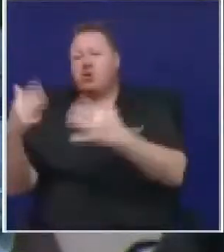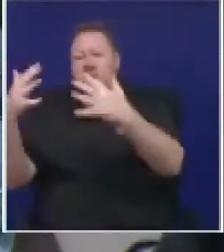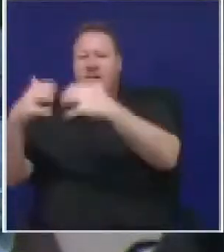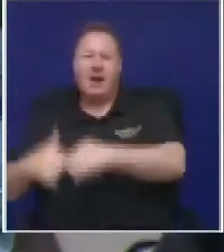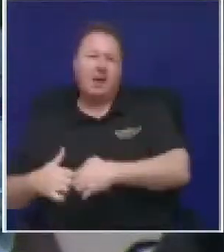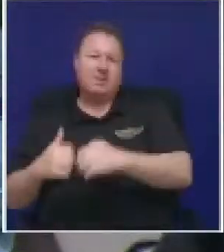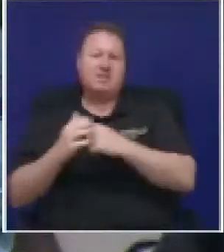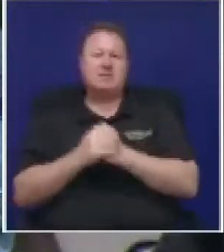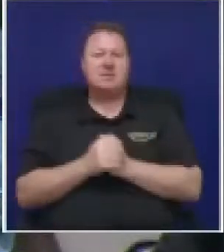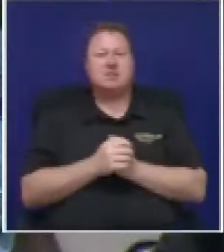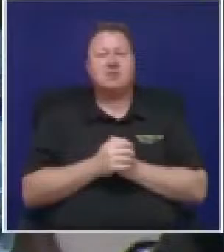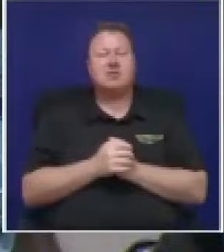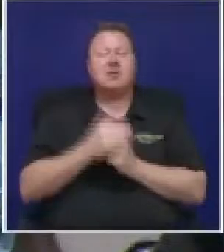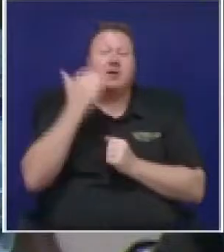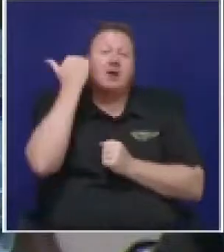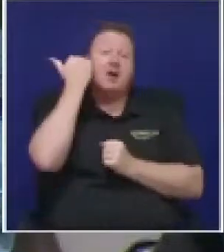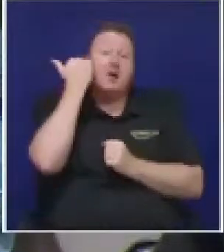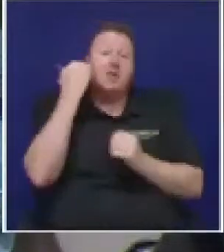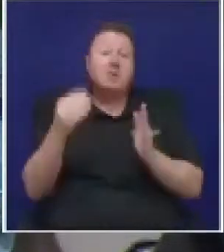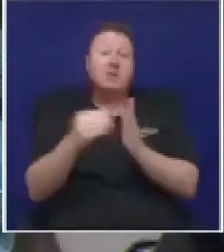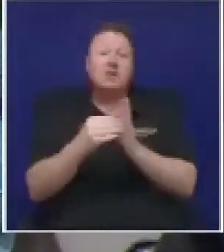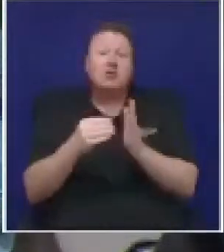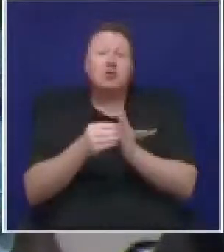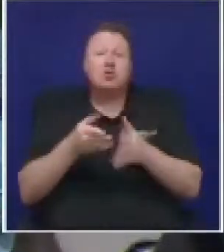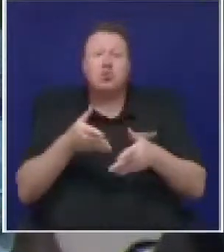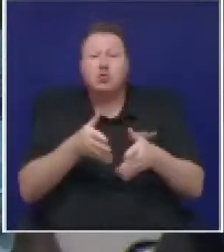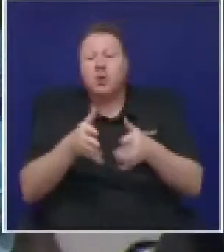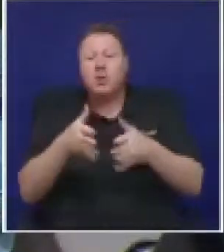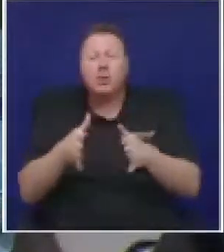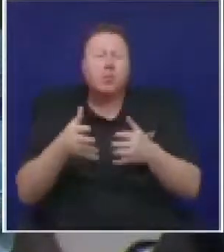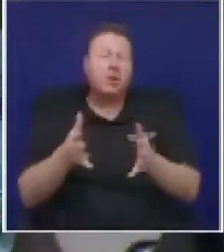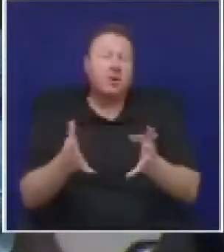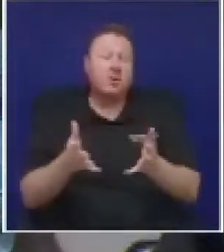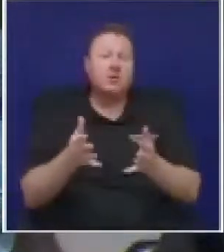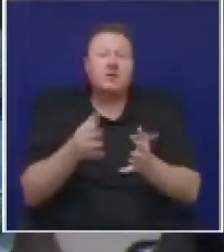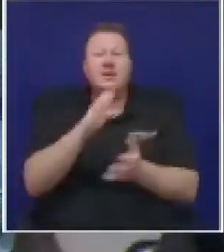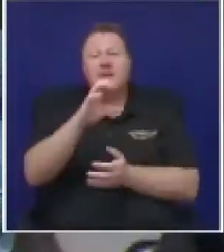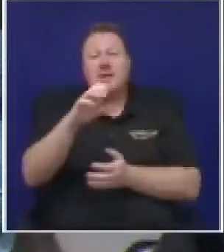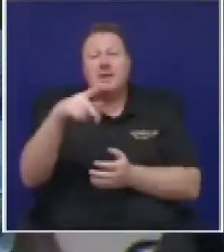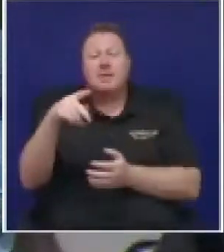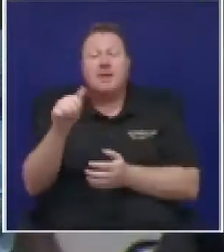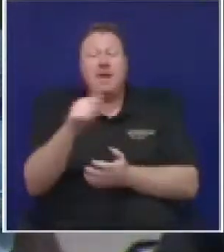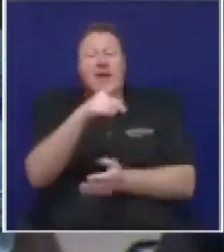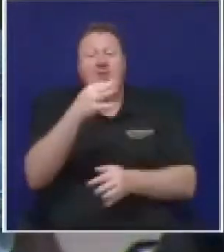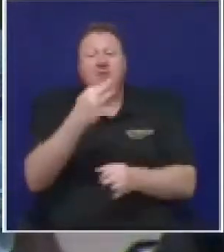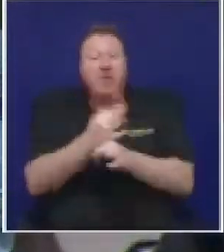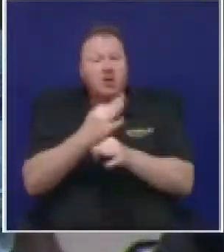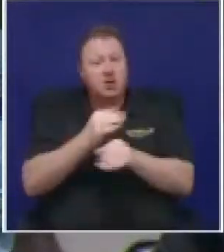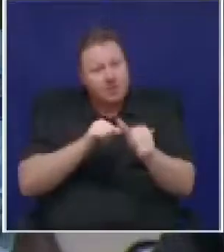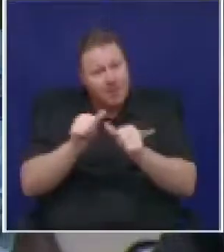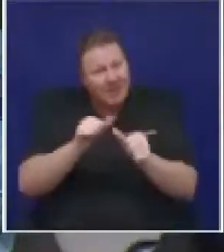specific measures has the government introduced to reposition CPA's functions